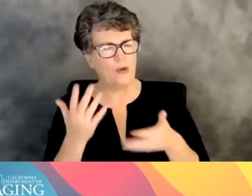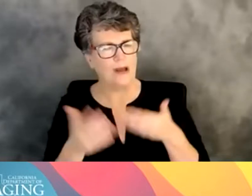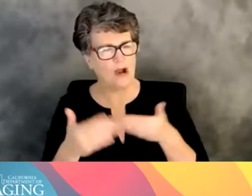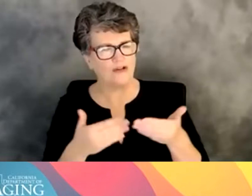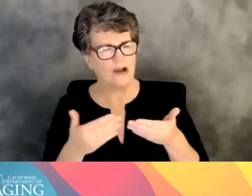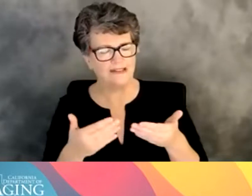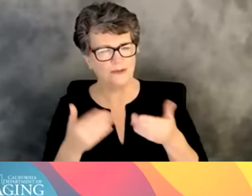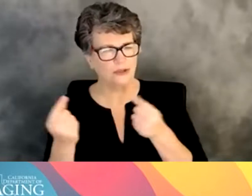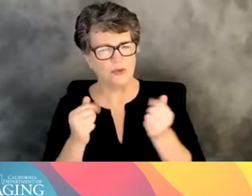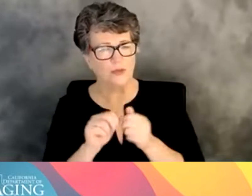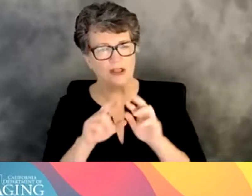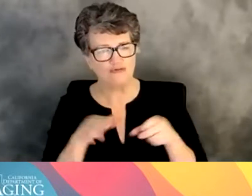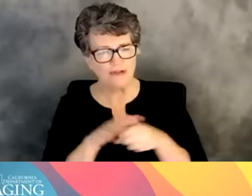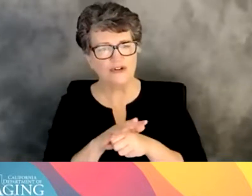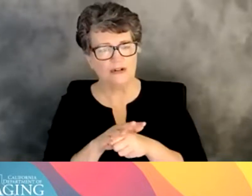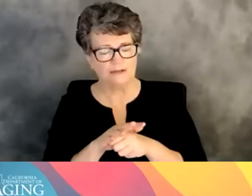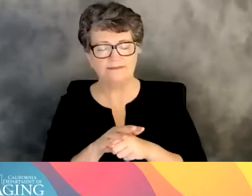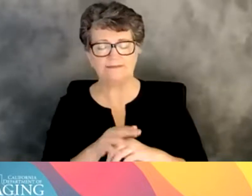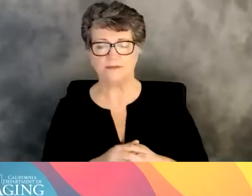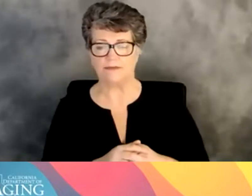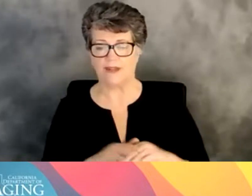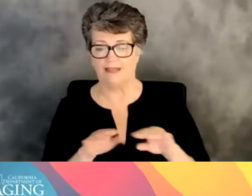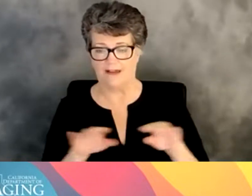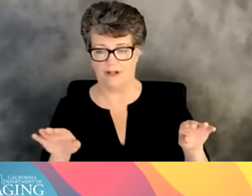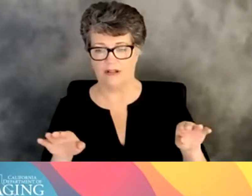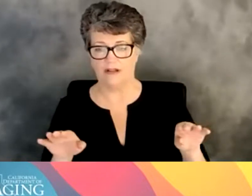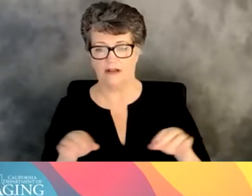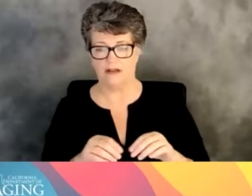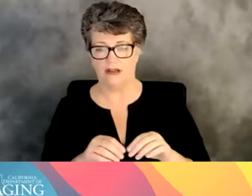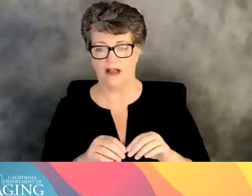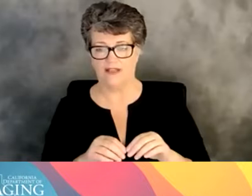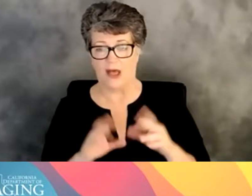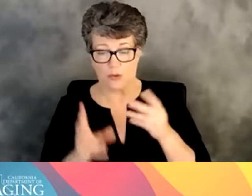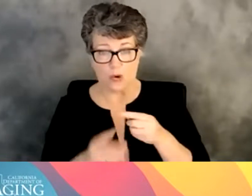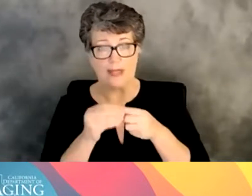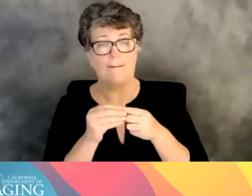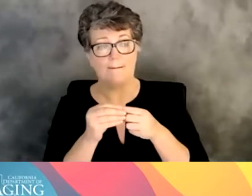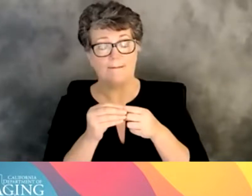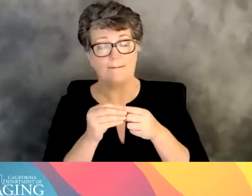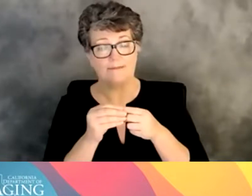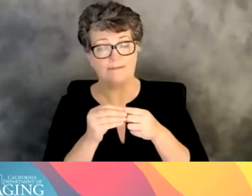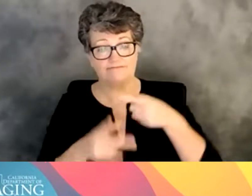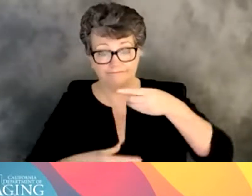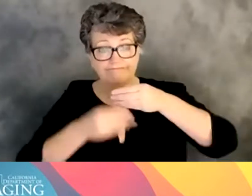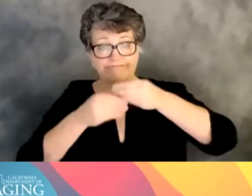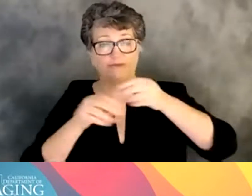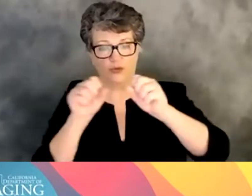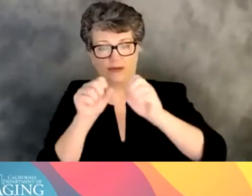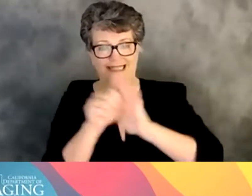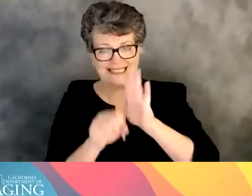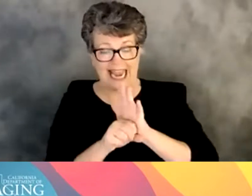on the regional and local levels that will, roll up to the states